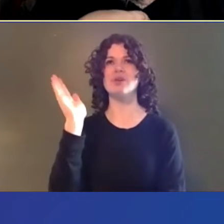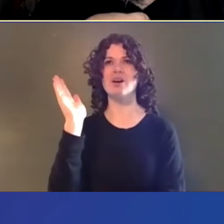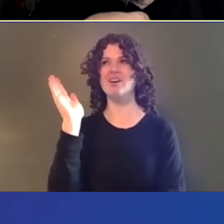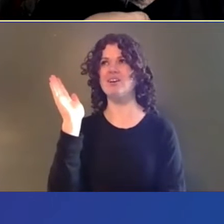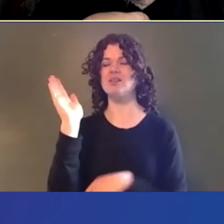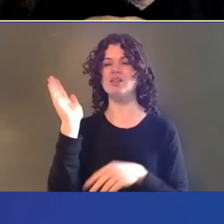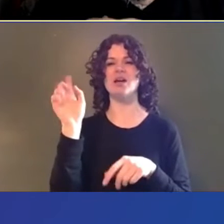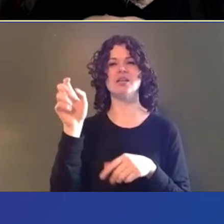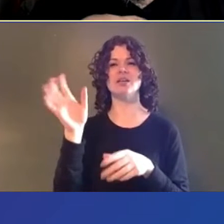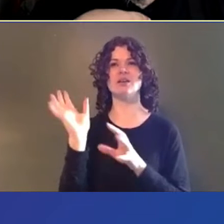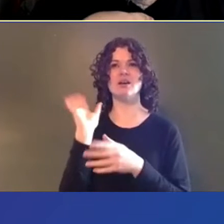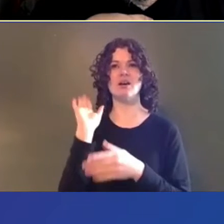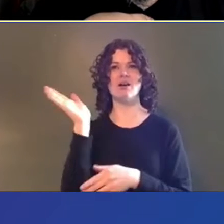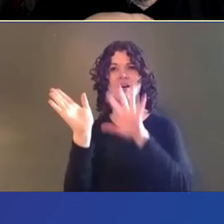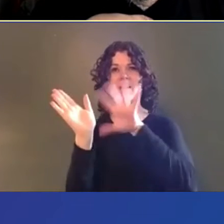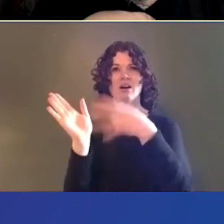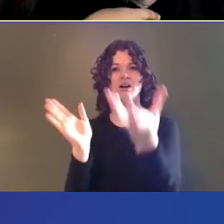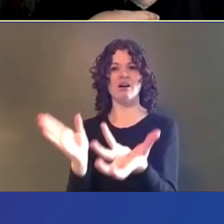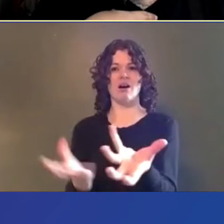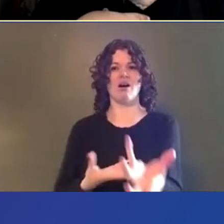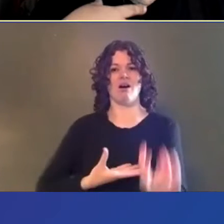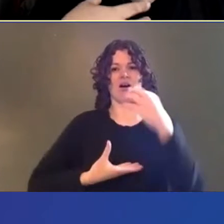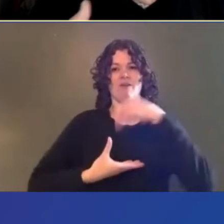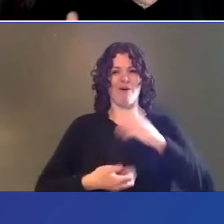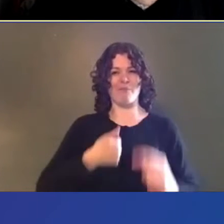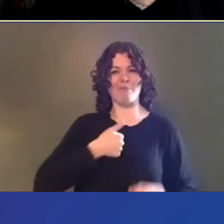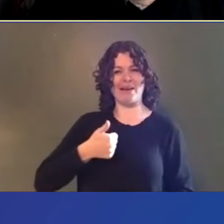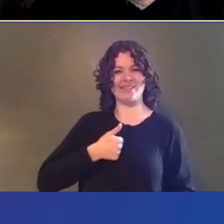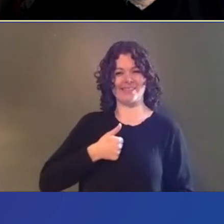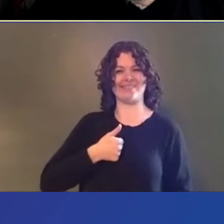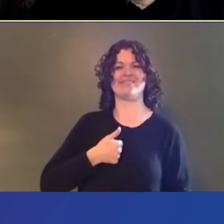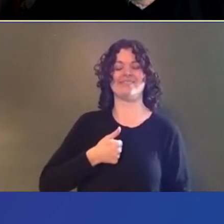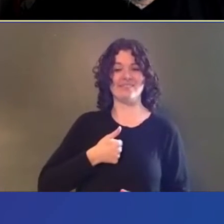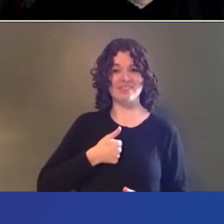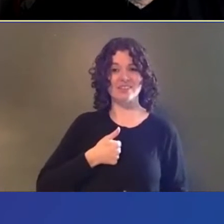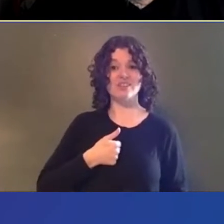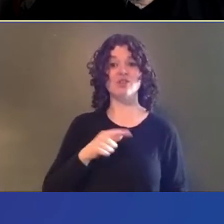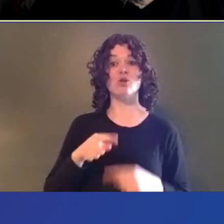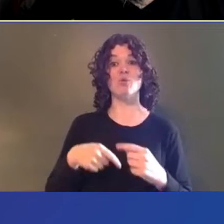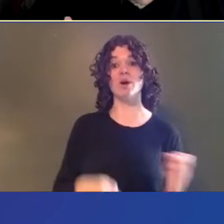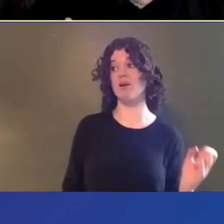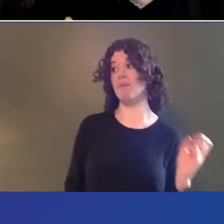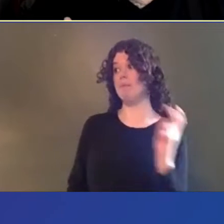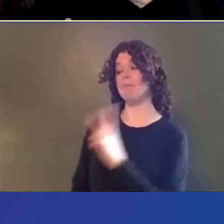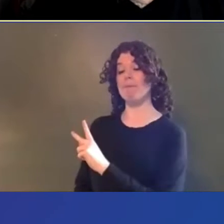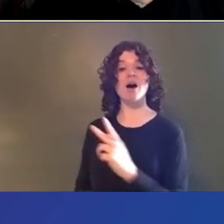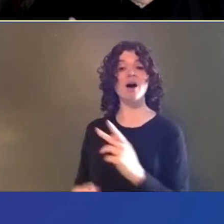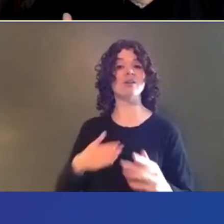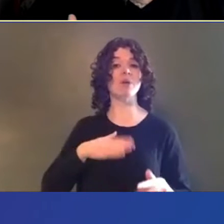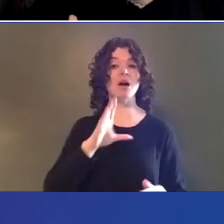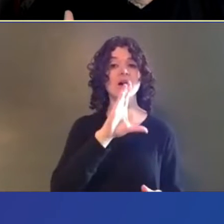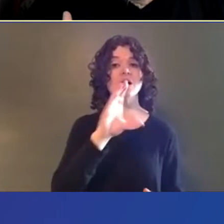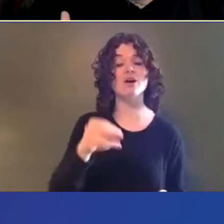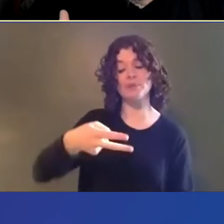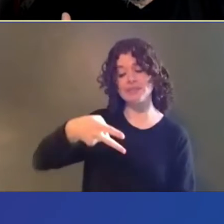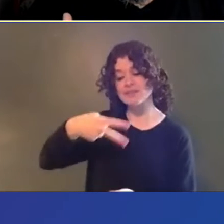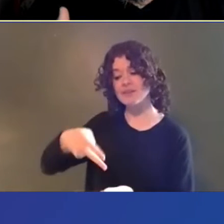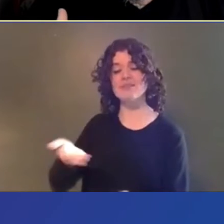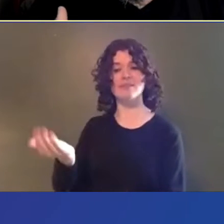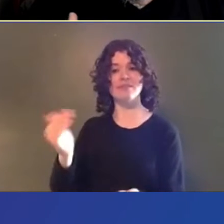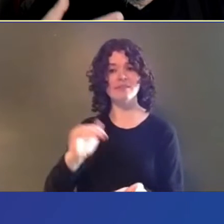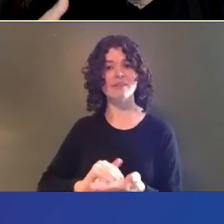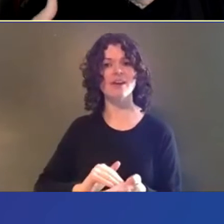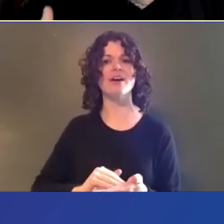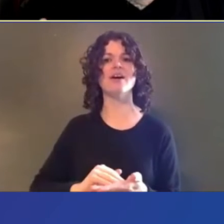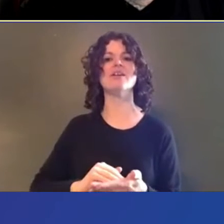myself. That way, when I return or even start going back to the company, I feel like I have this new sense of self about